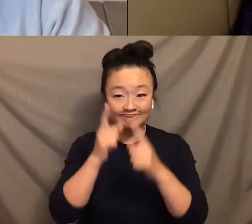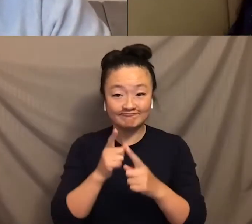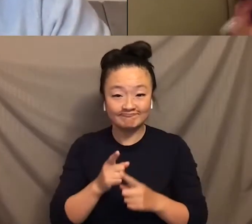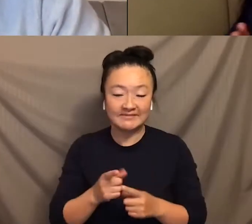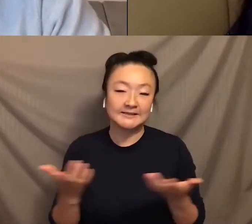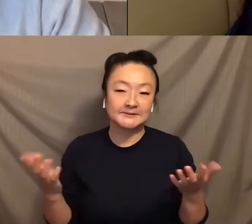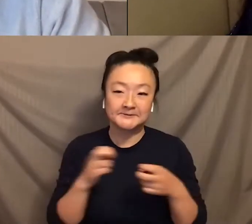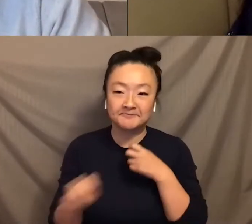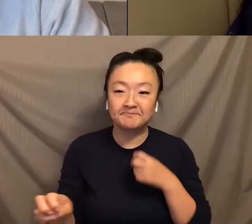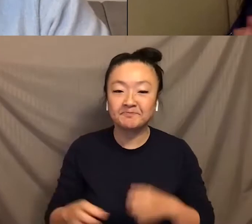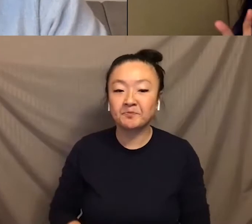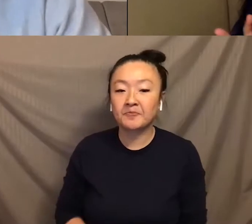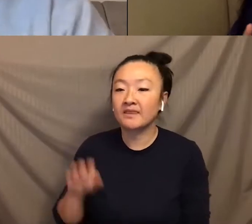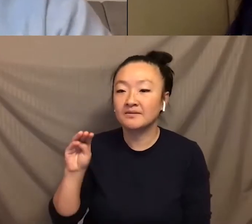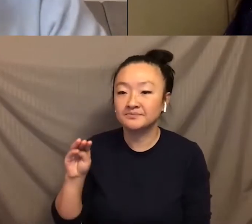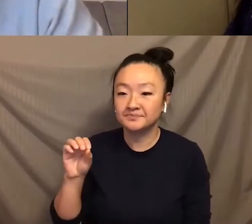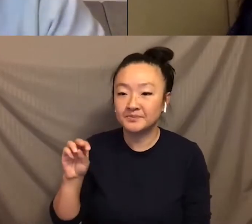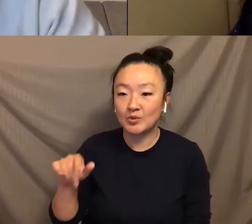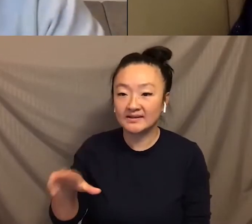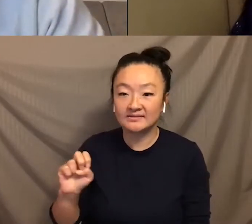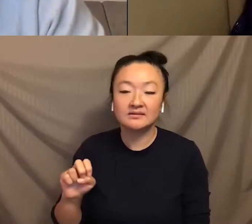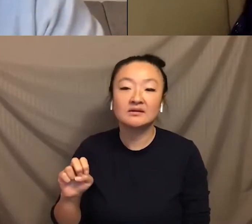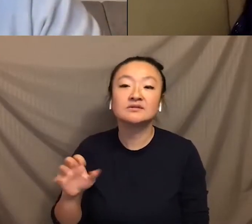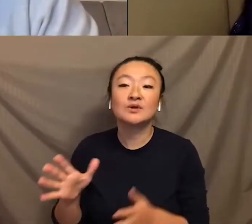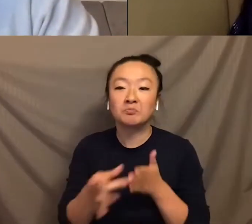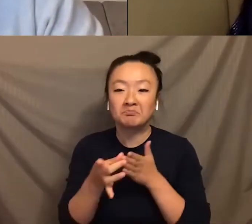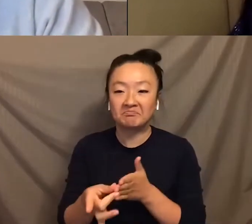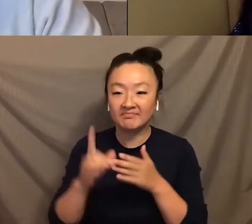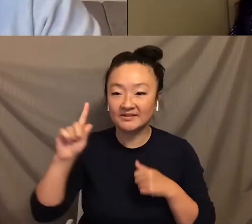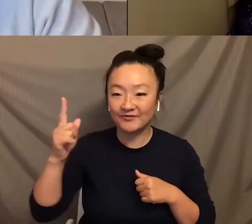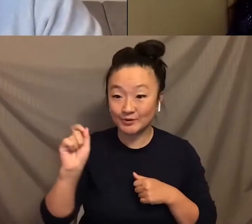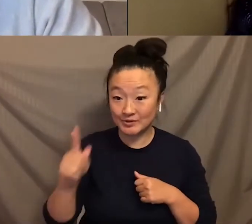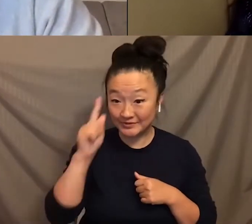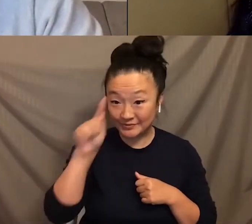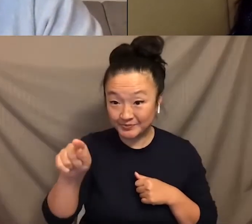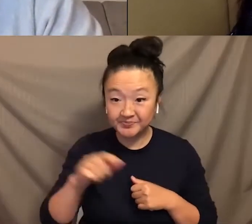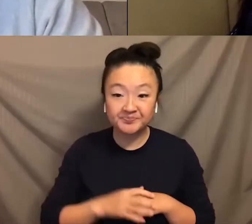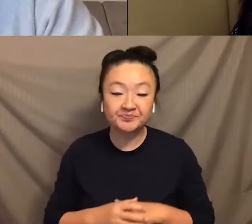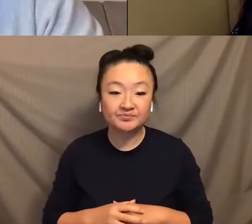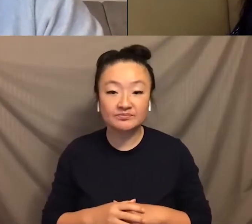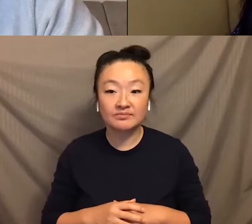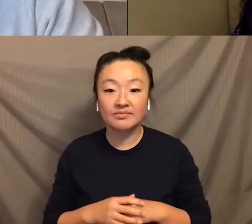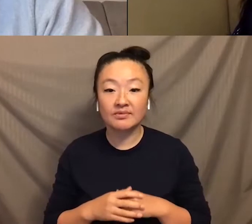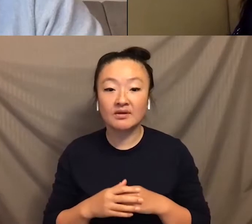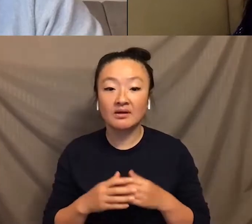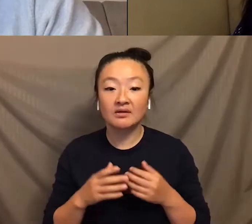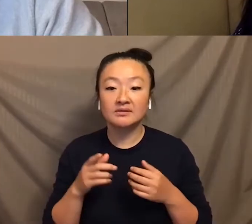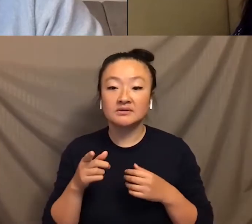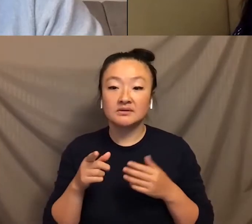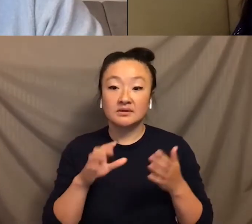And that brings us very nicely to my first question for you, right? Which is in the part of